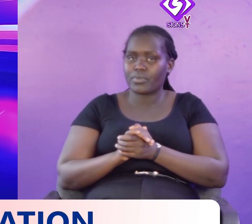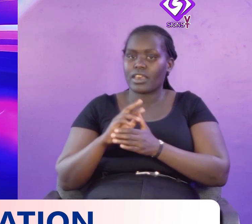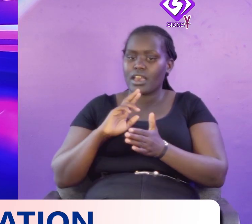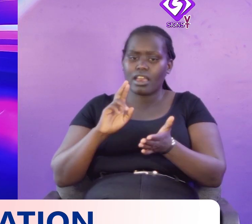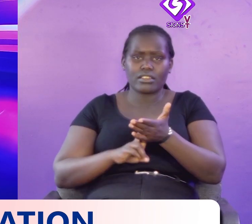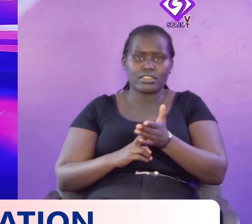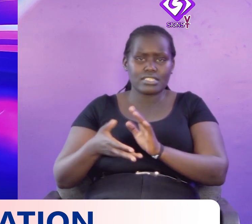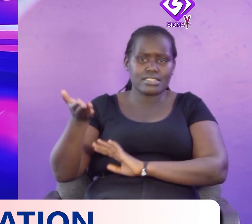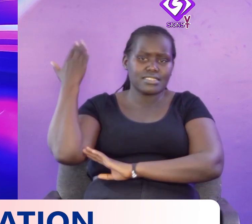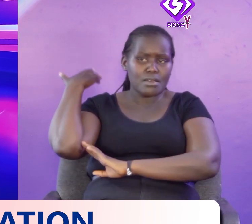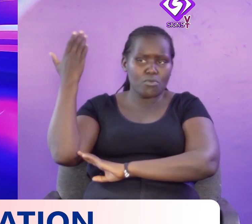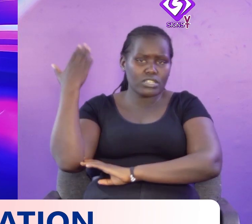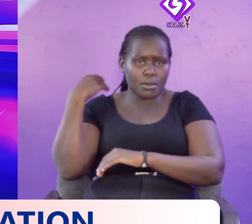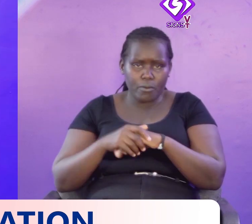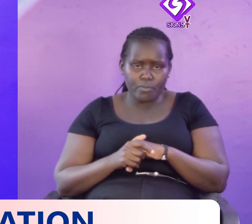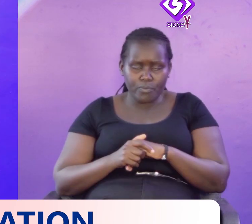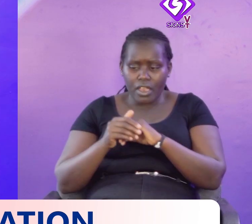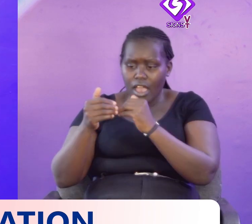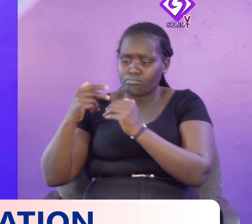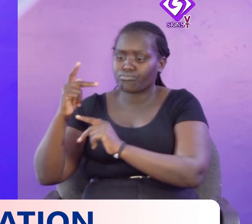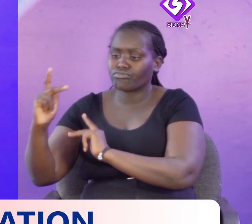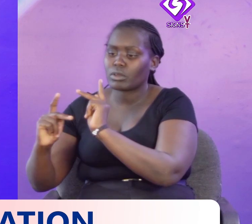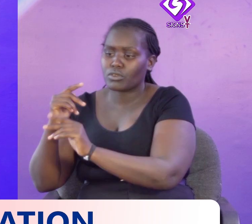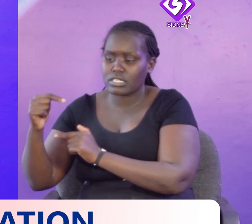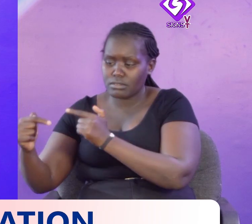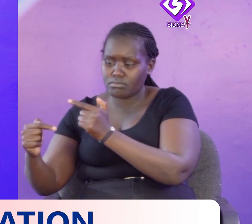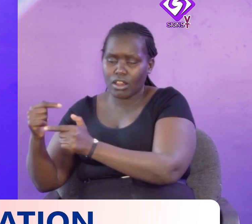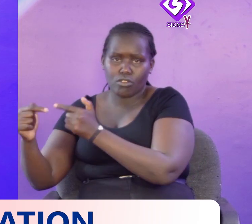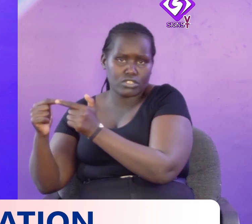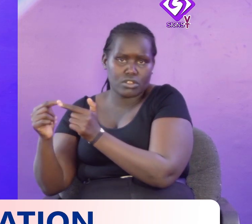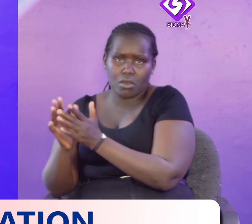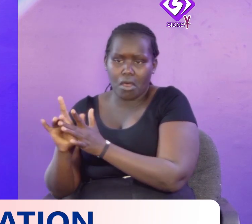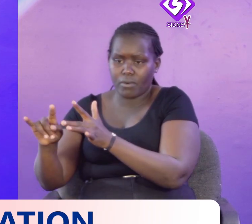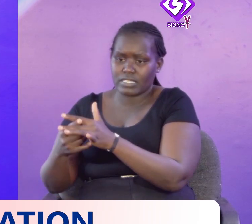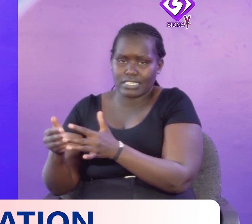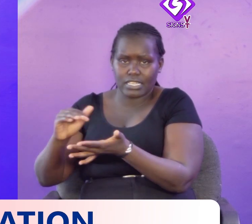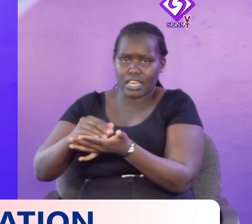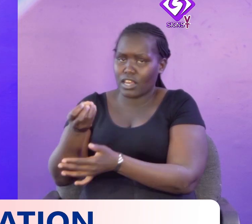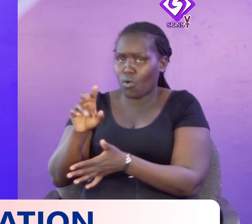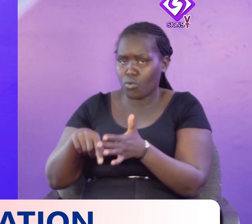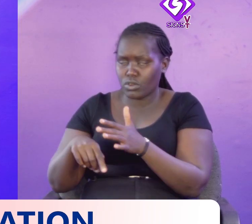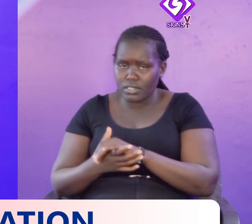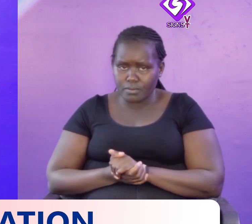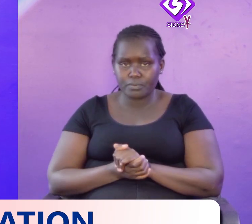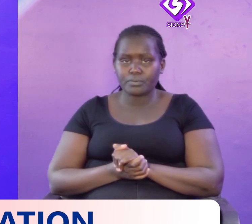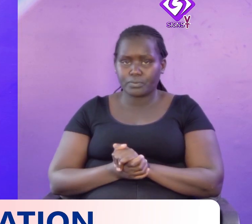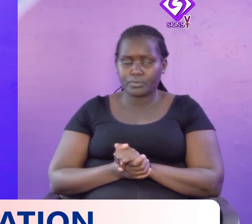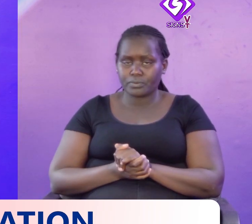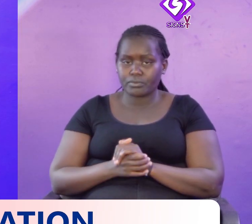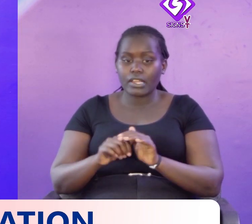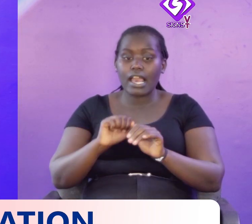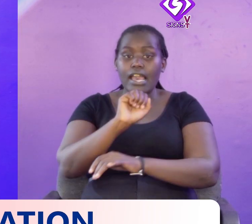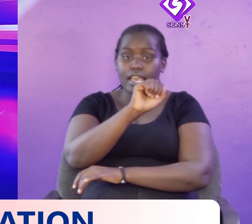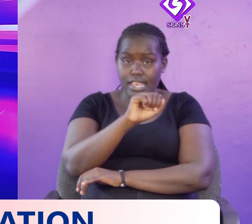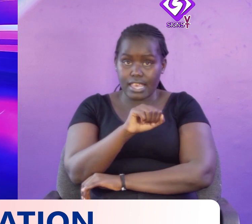time ago. Is the process going on? Have they started a fresh kind of voter registration? Yes, the